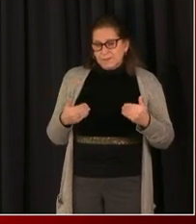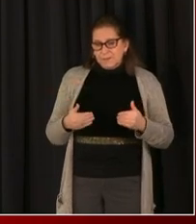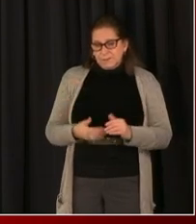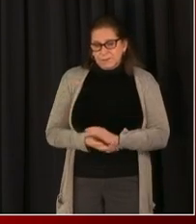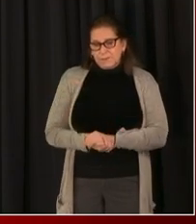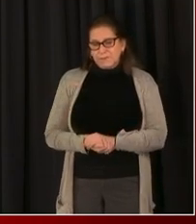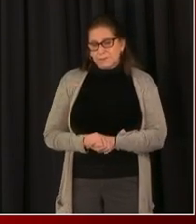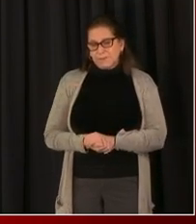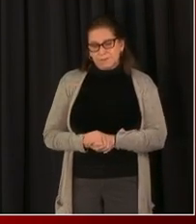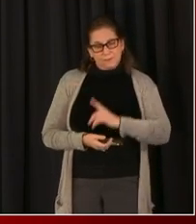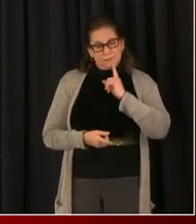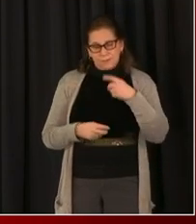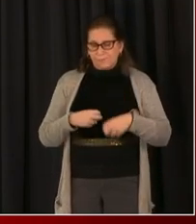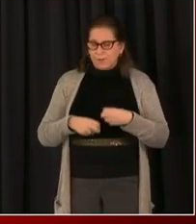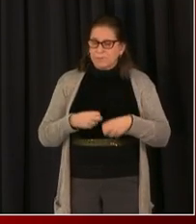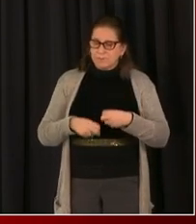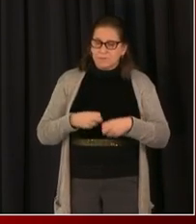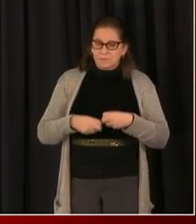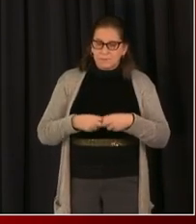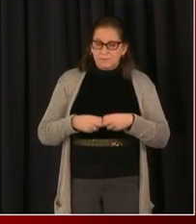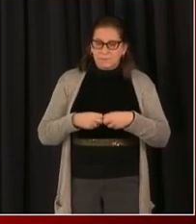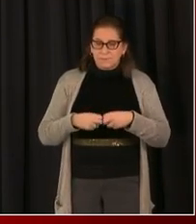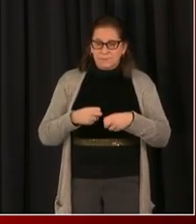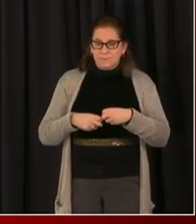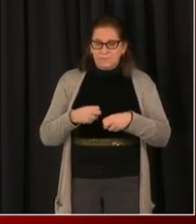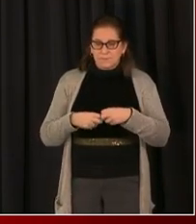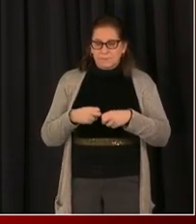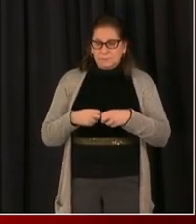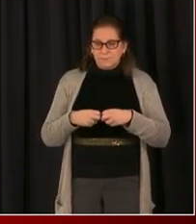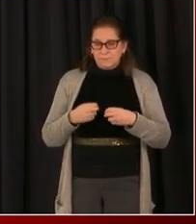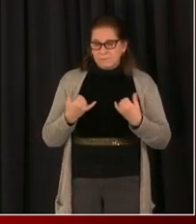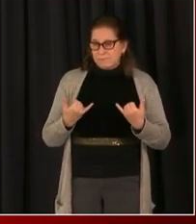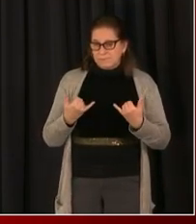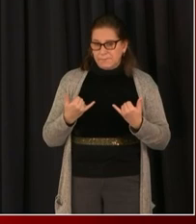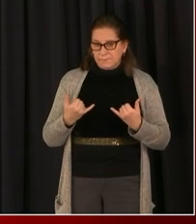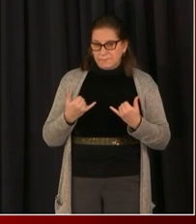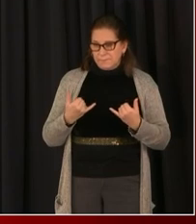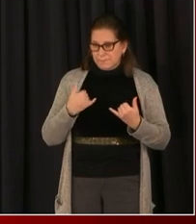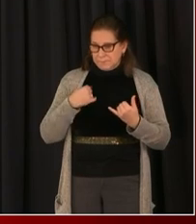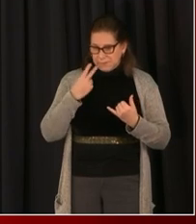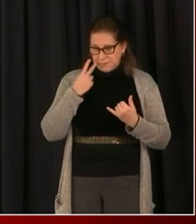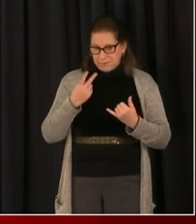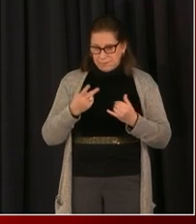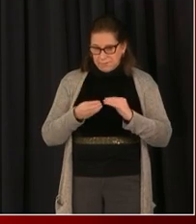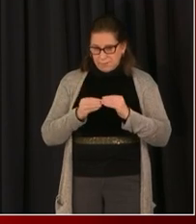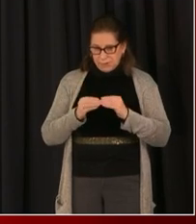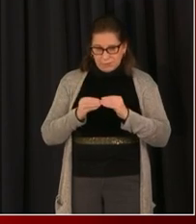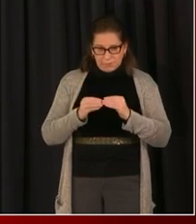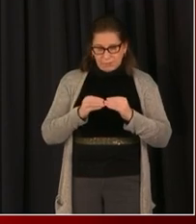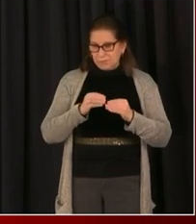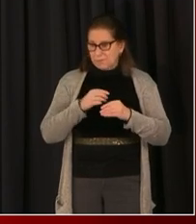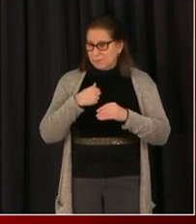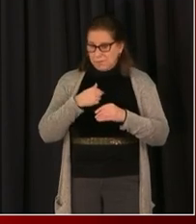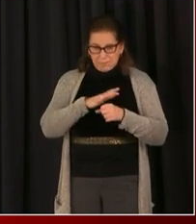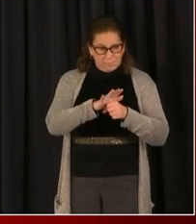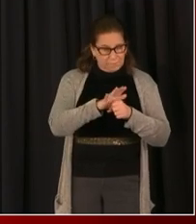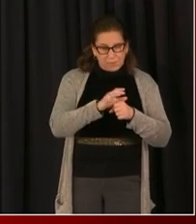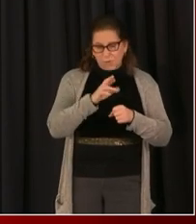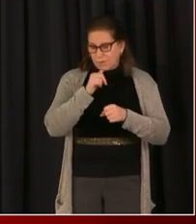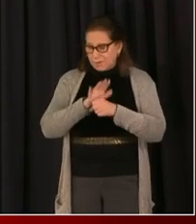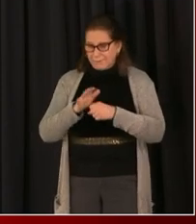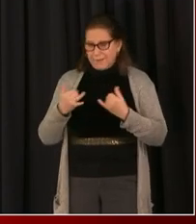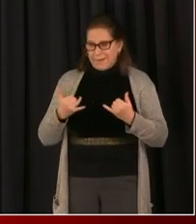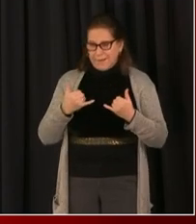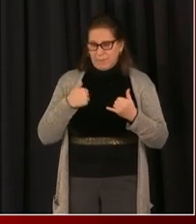having conversations with our colleagues around the country, both at the large city level and the state level. And when